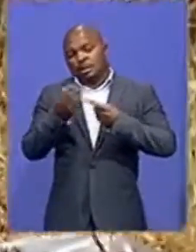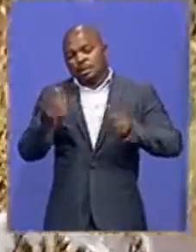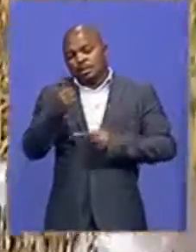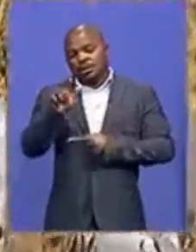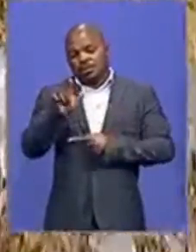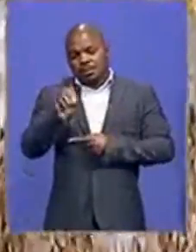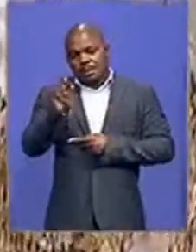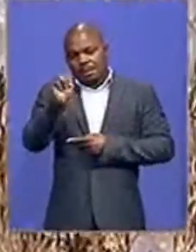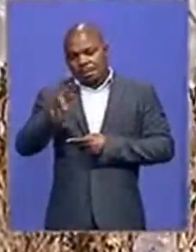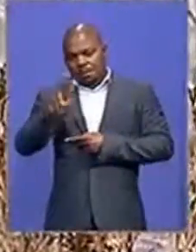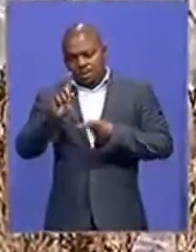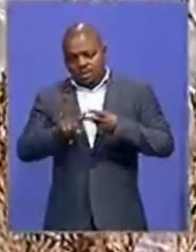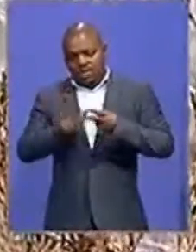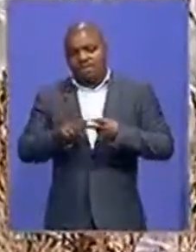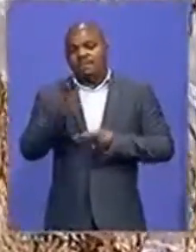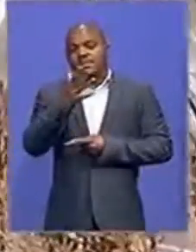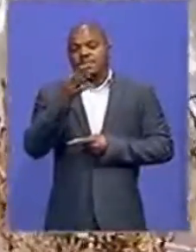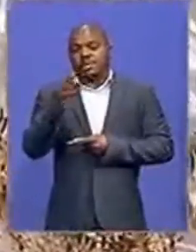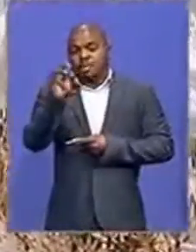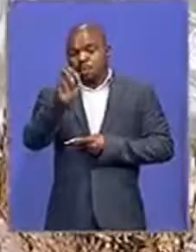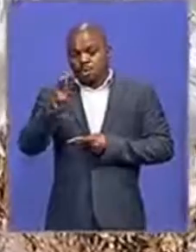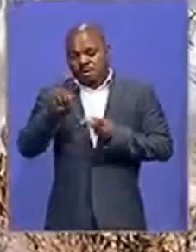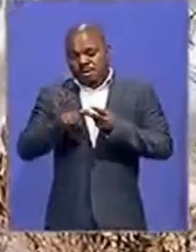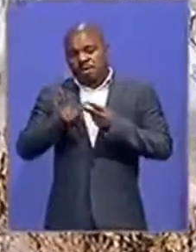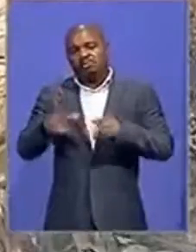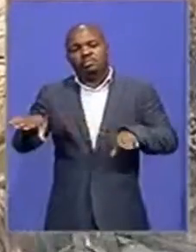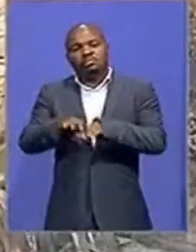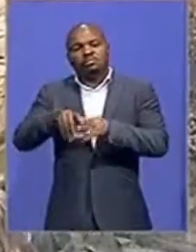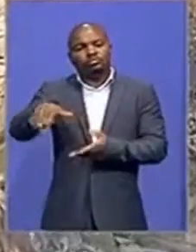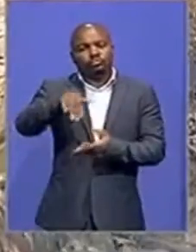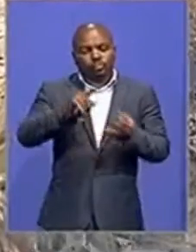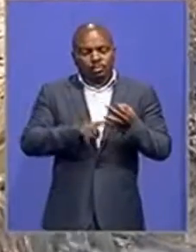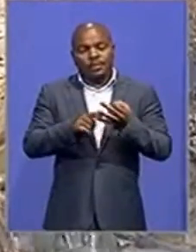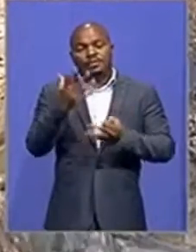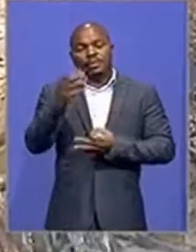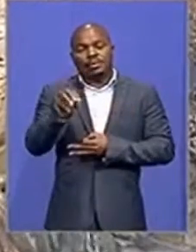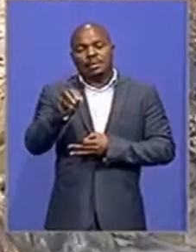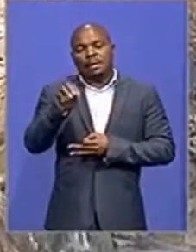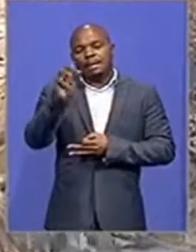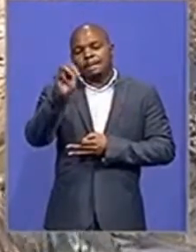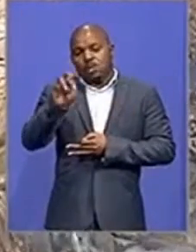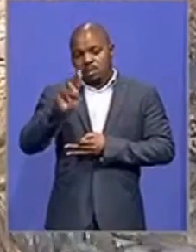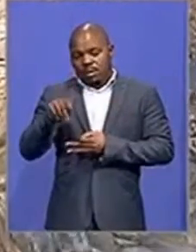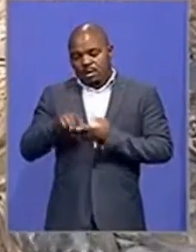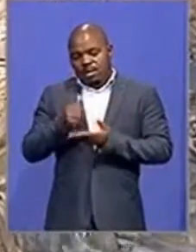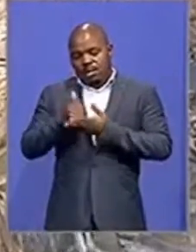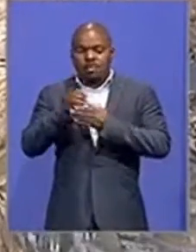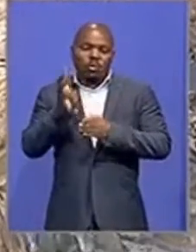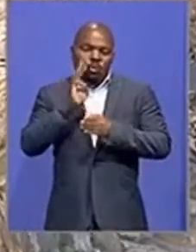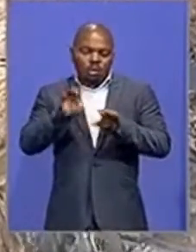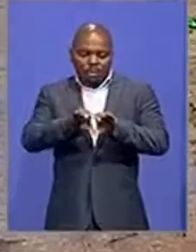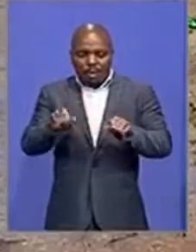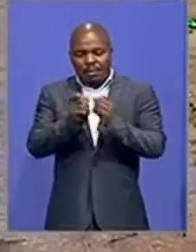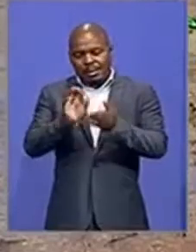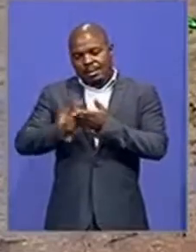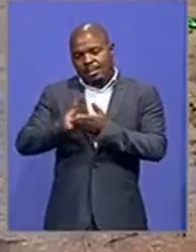million rand, 53 million rand ho bokella matlakala le 50 million rand ho thibolla dipeipi. Projeke tsena